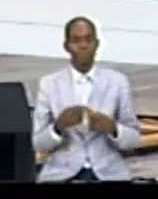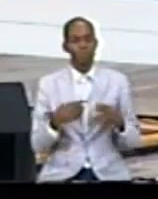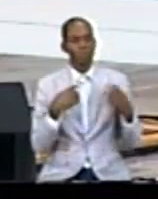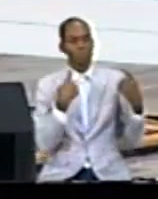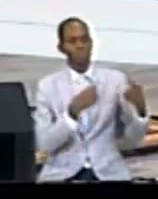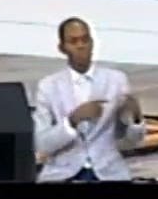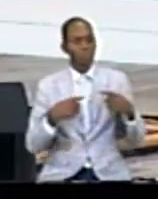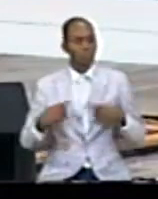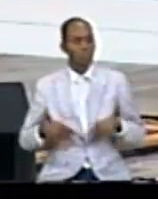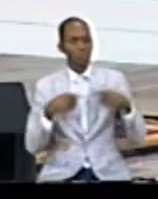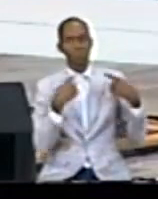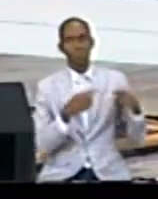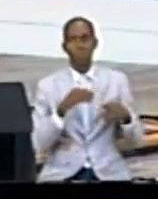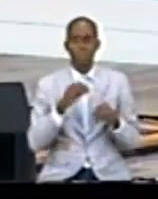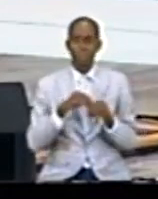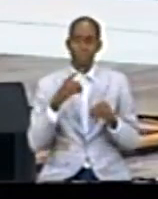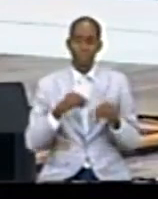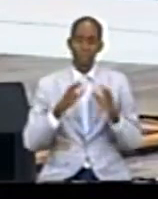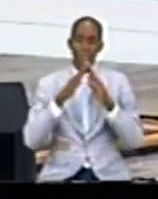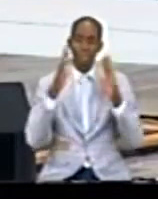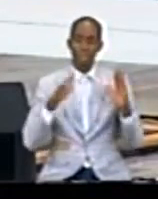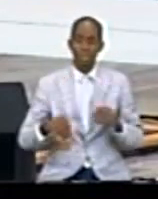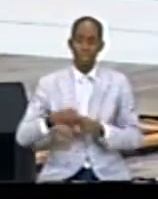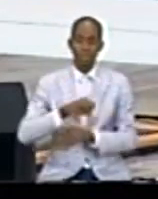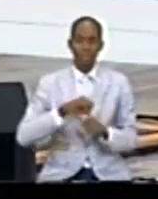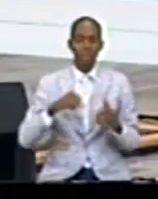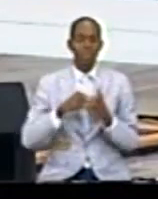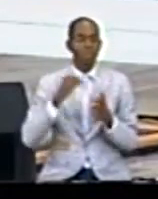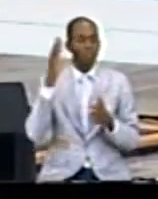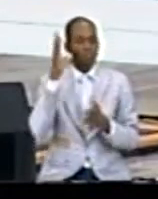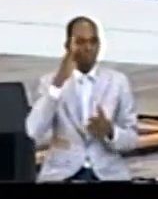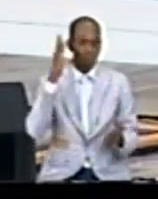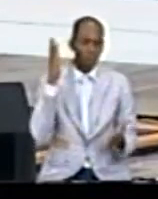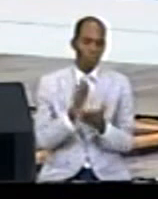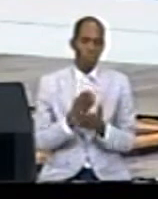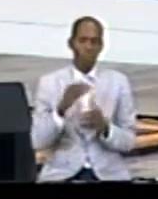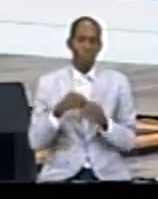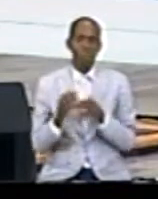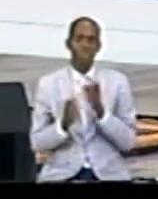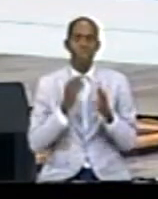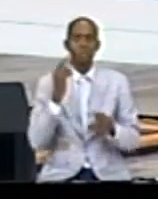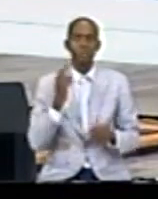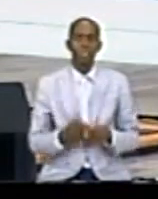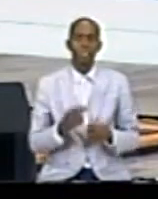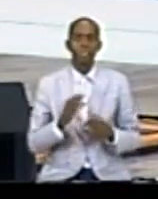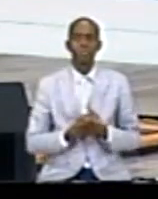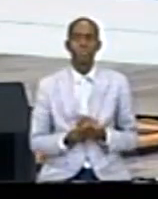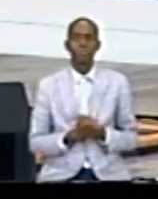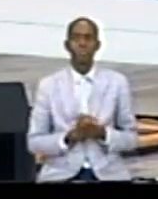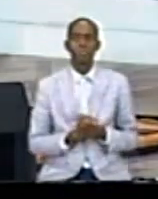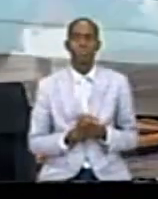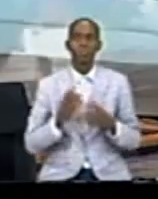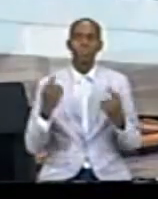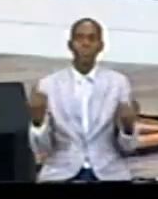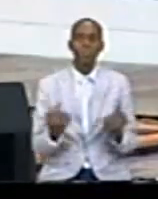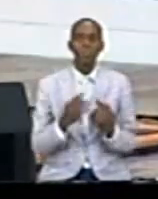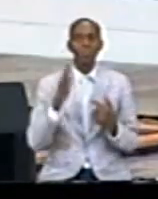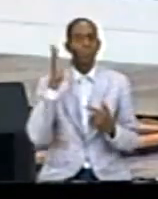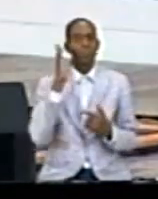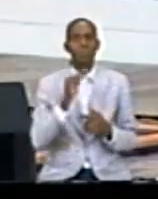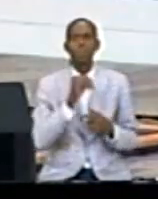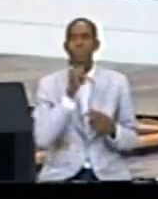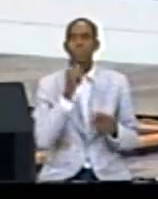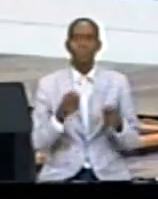argument, argument in the house fellowship, it will come to an end in Jesus' name. Sin will not